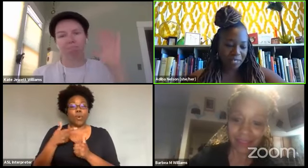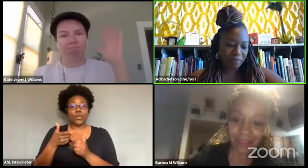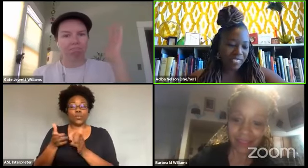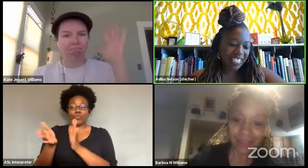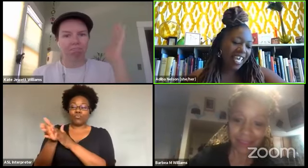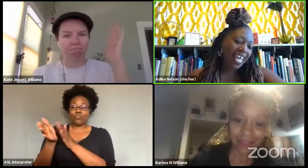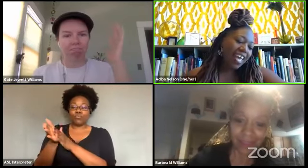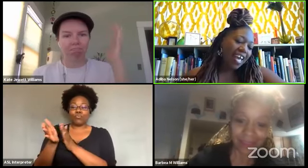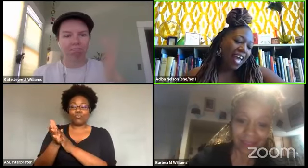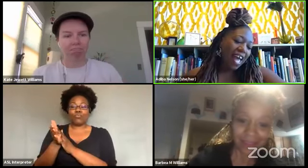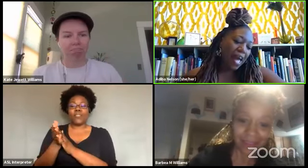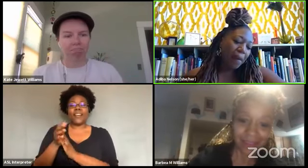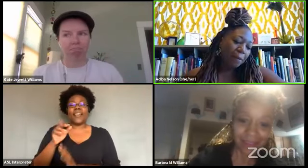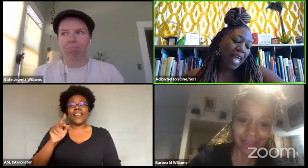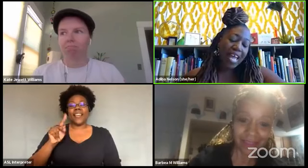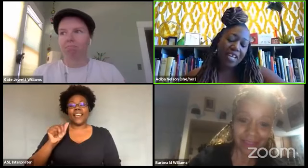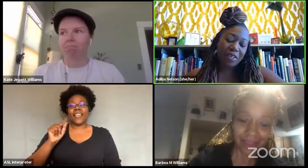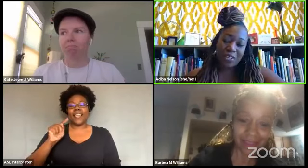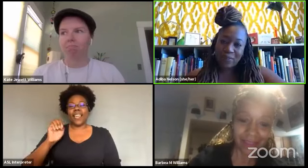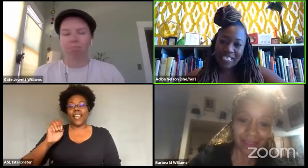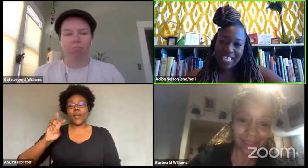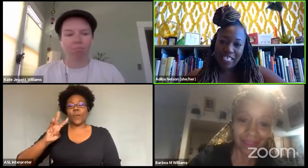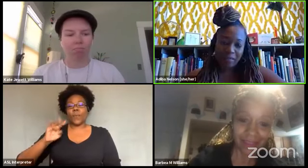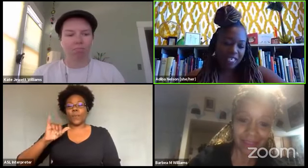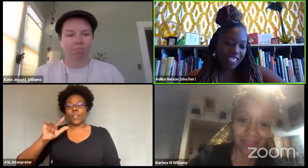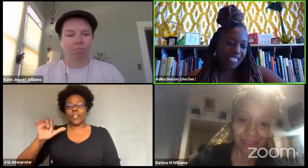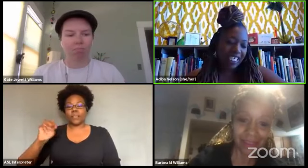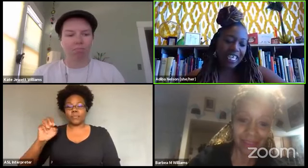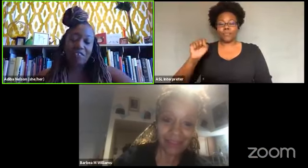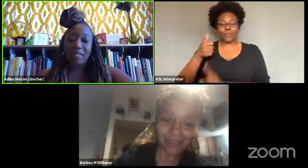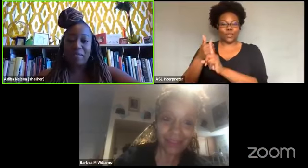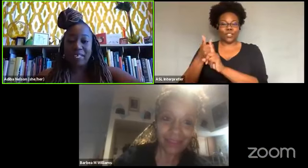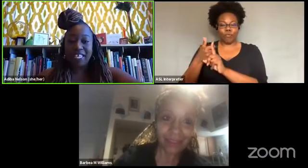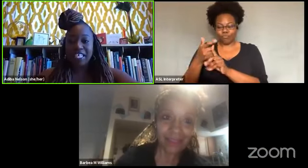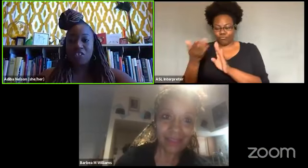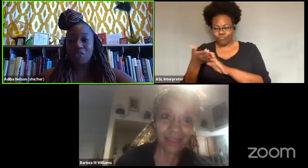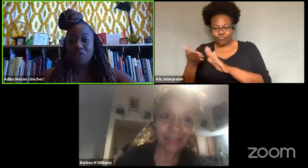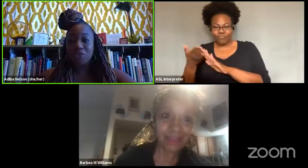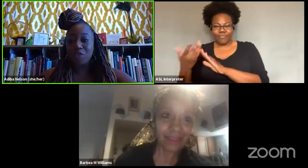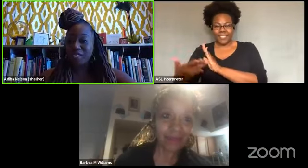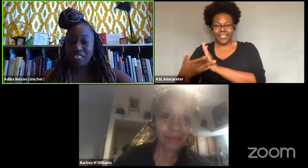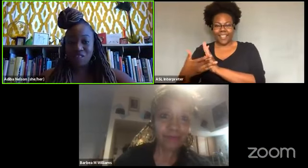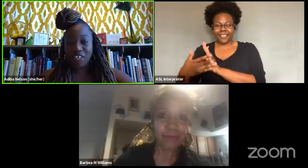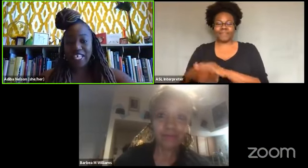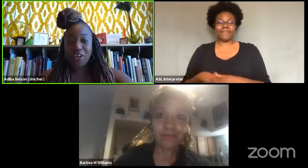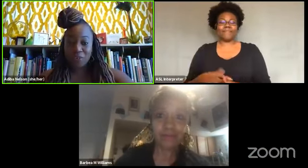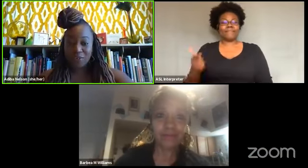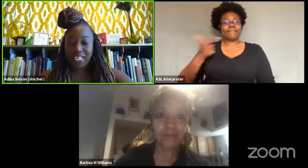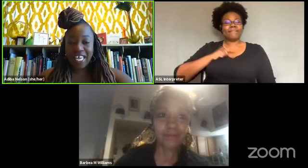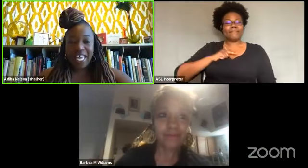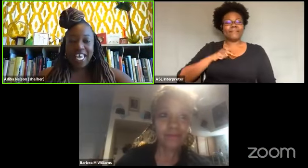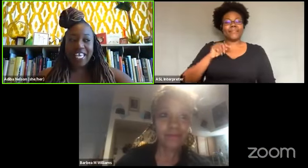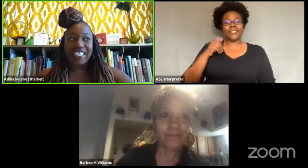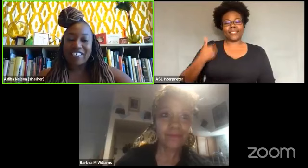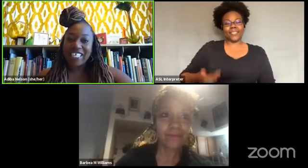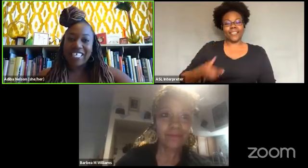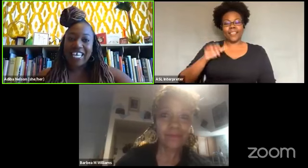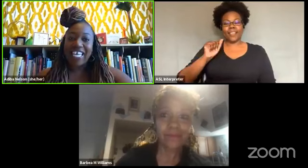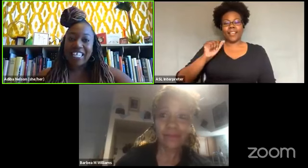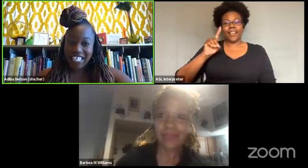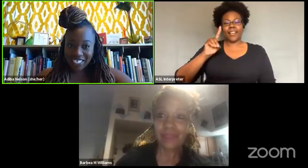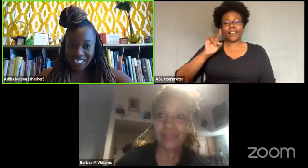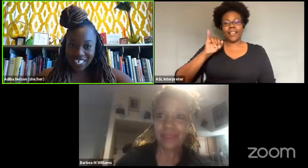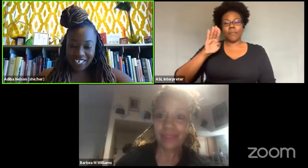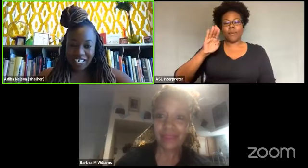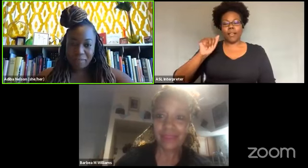Williams. I am your host, Adiba Nelson, and I will be speaking to Tucson's very own and, dare I